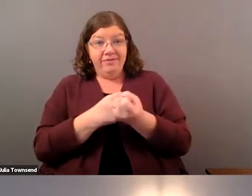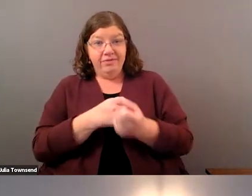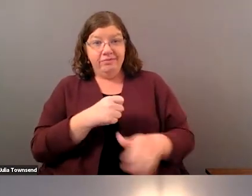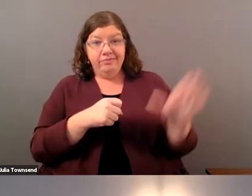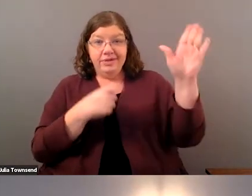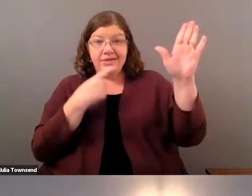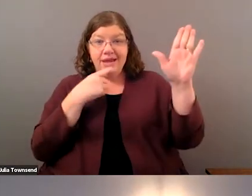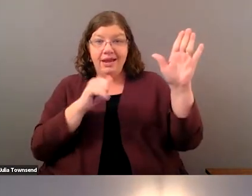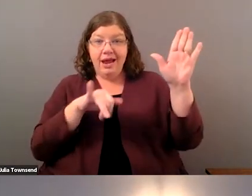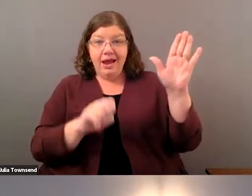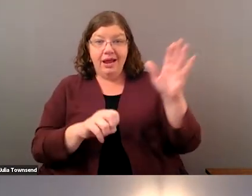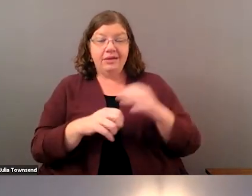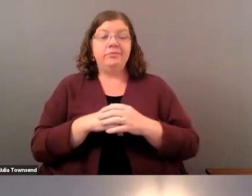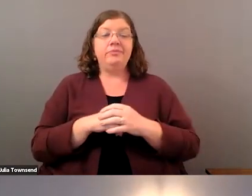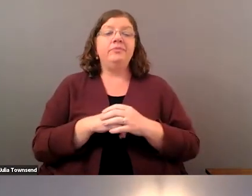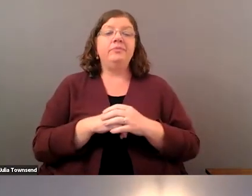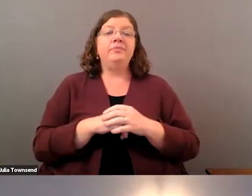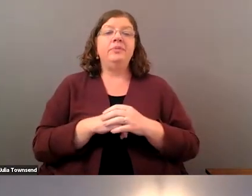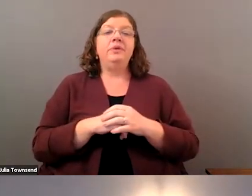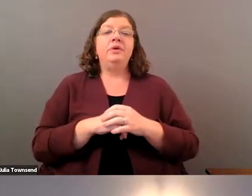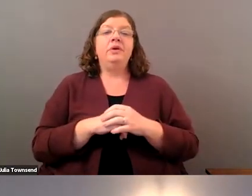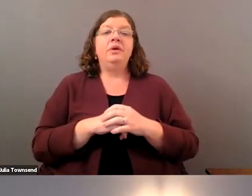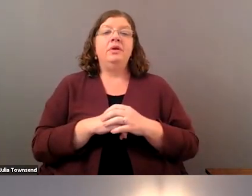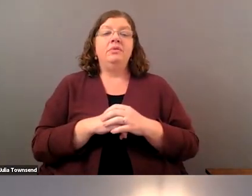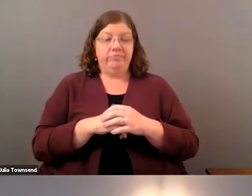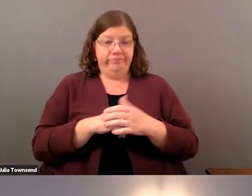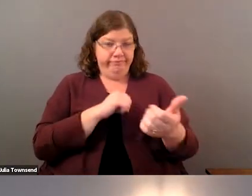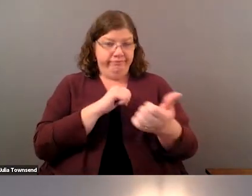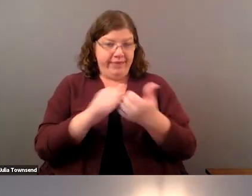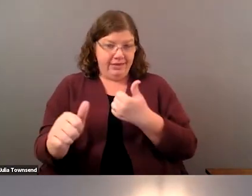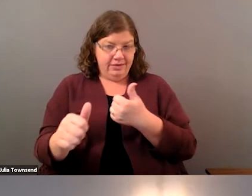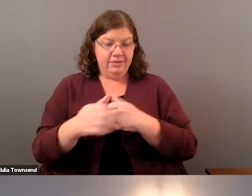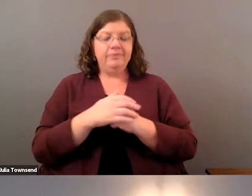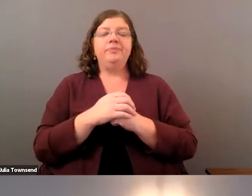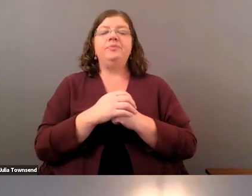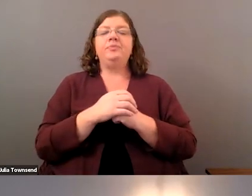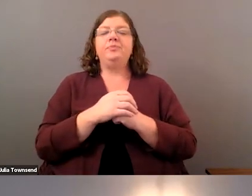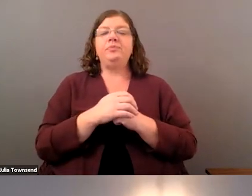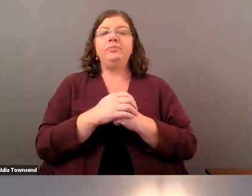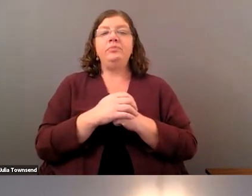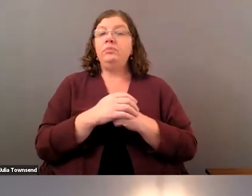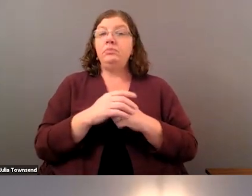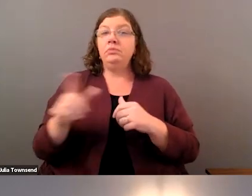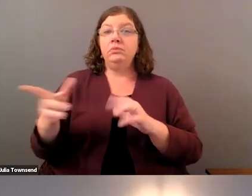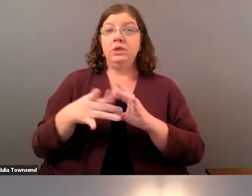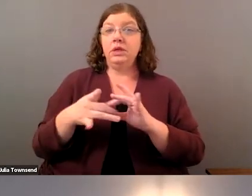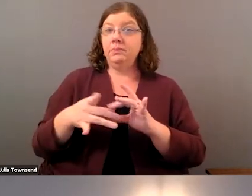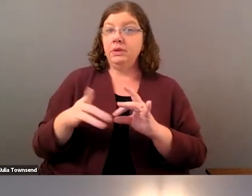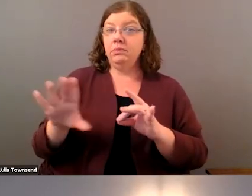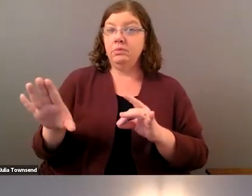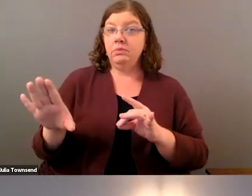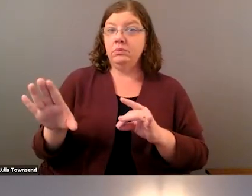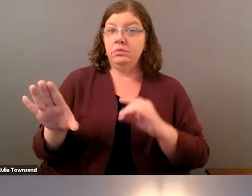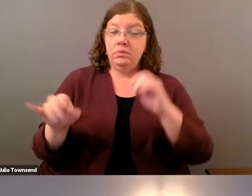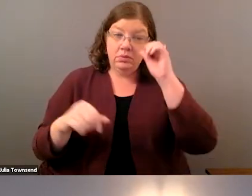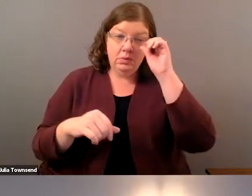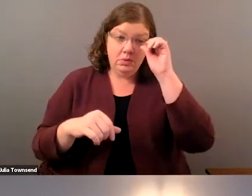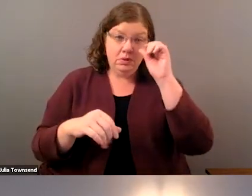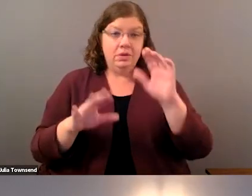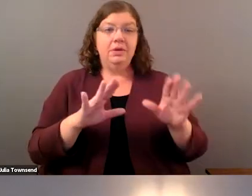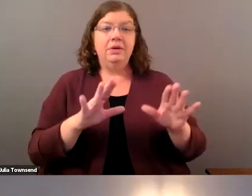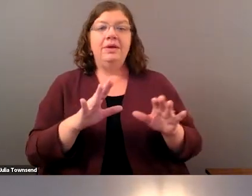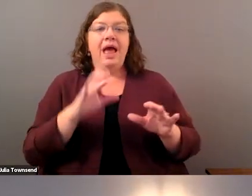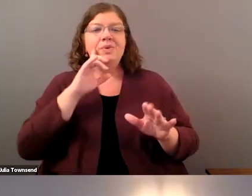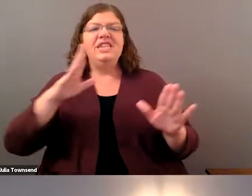your hand and saying aye. Aye. The motion passes. Was there a 5 ayes? No, I was just late.